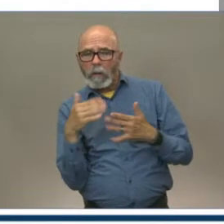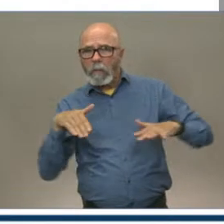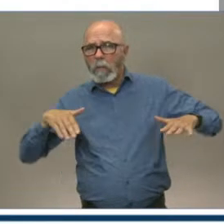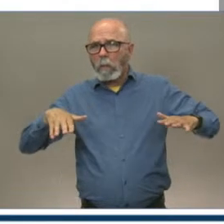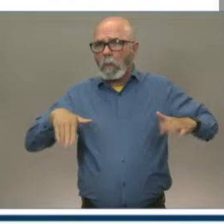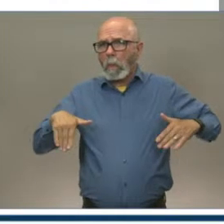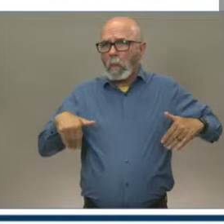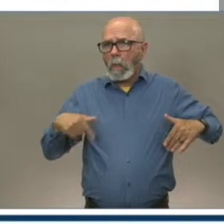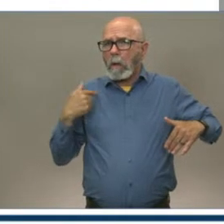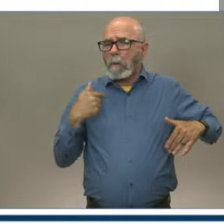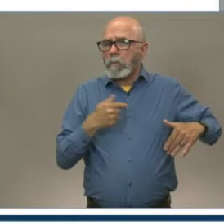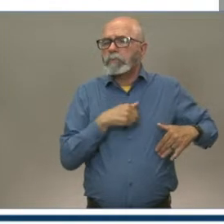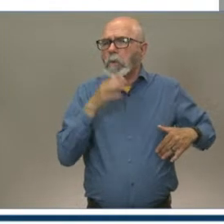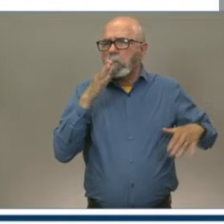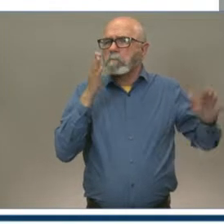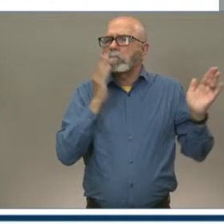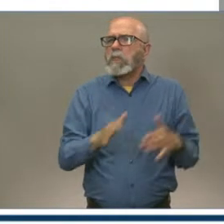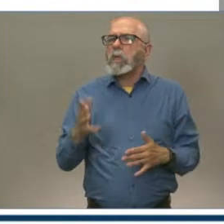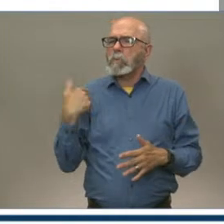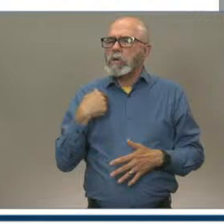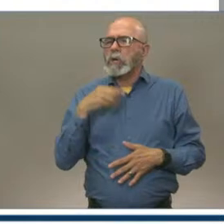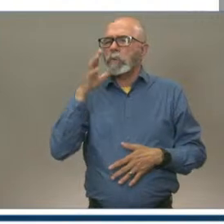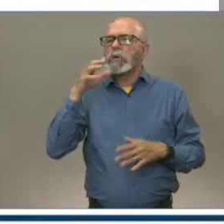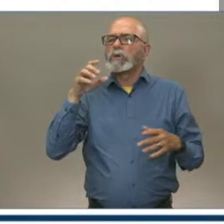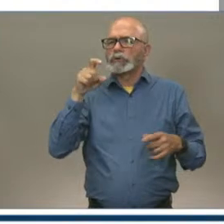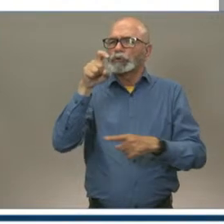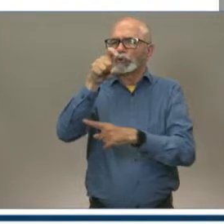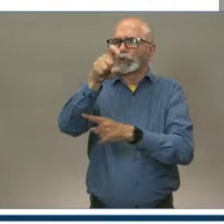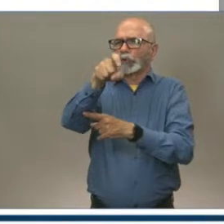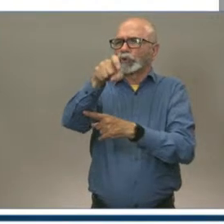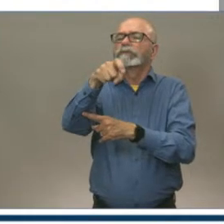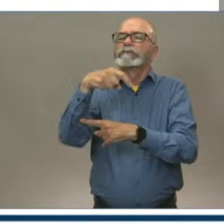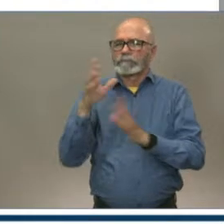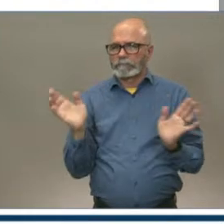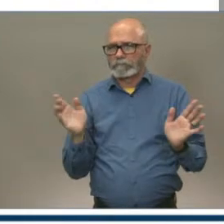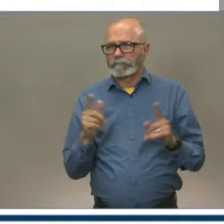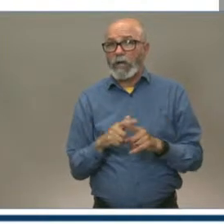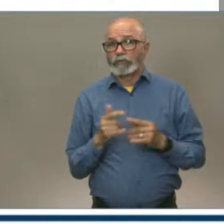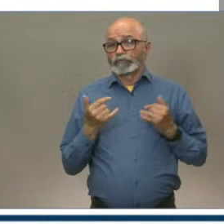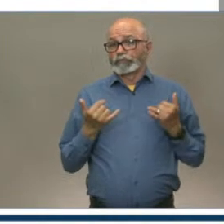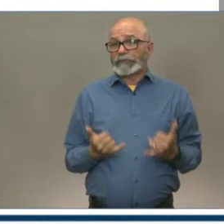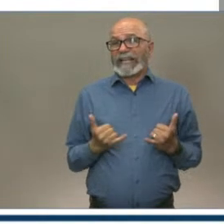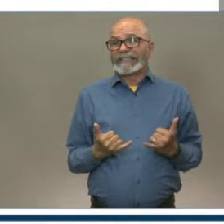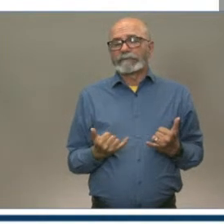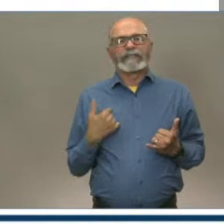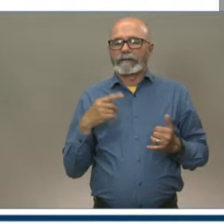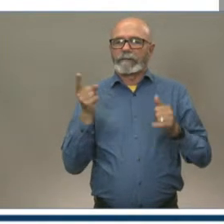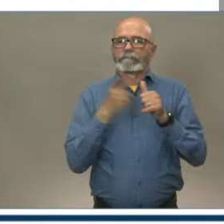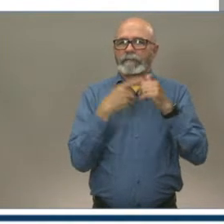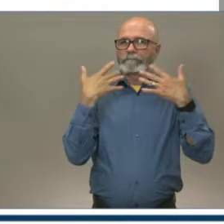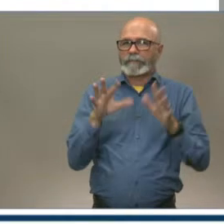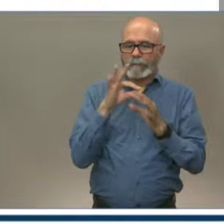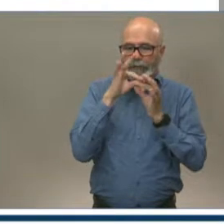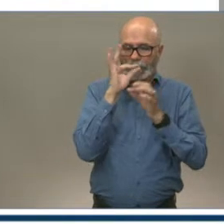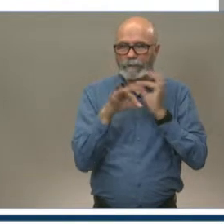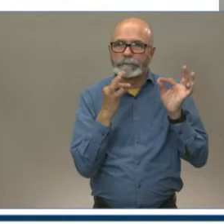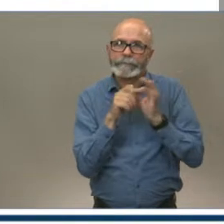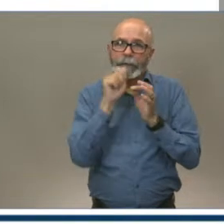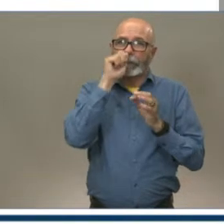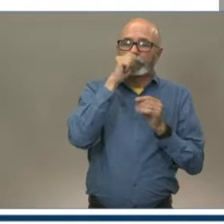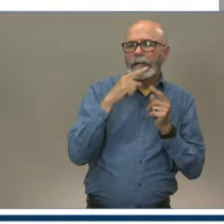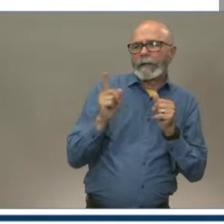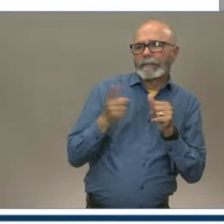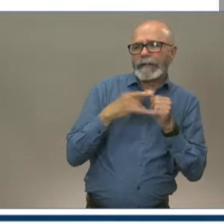I think we should remain focused on. In this province, we do a lot of testing, but we also have concerns within our own